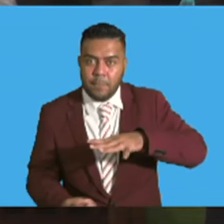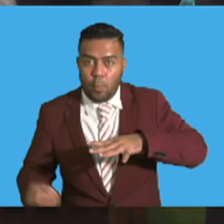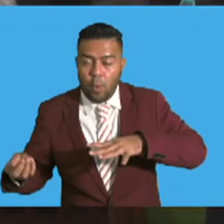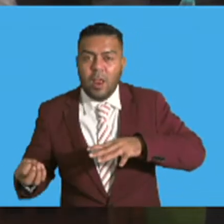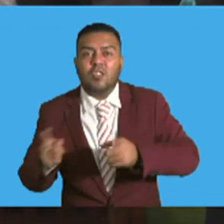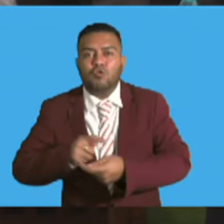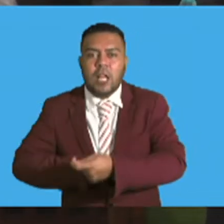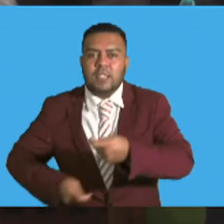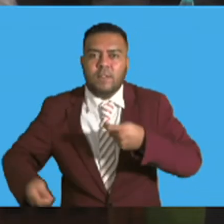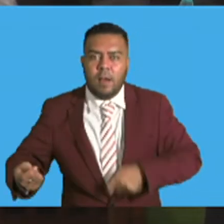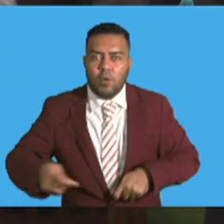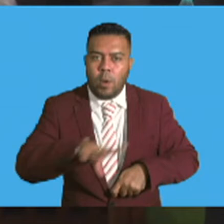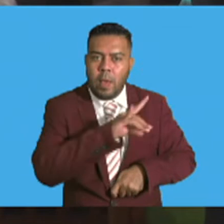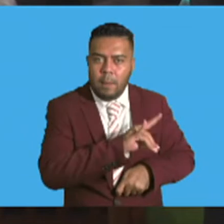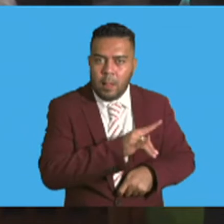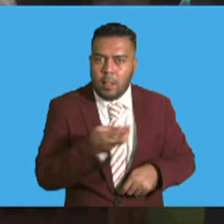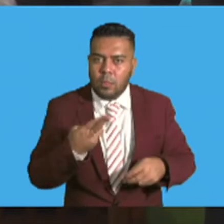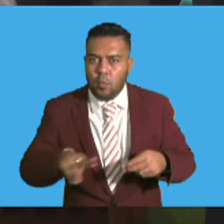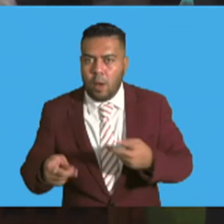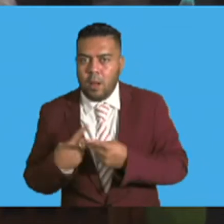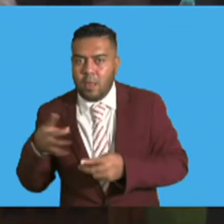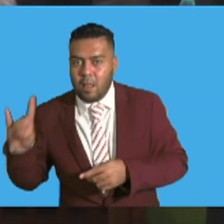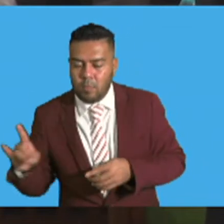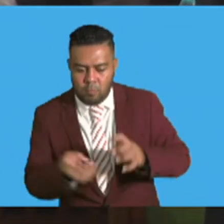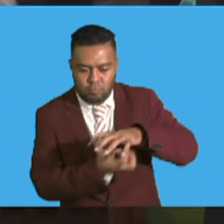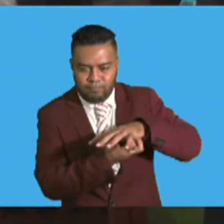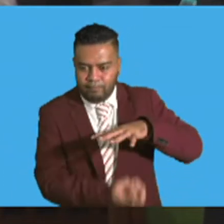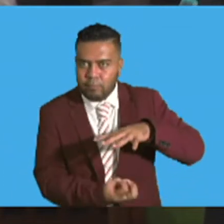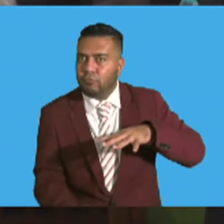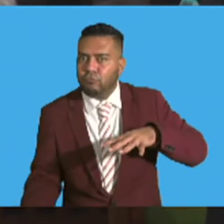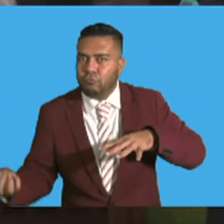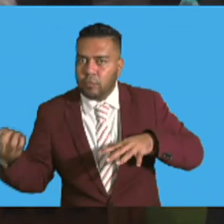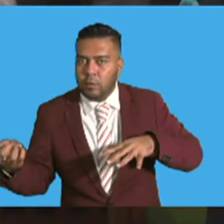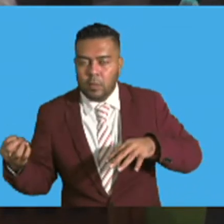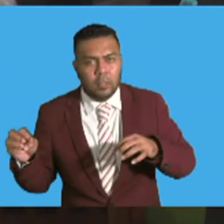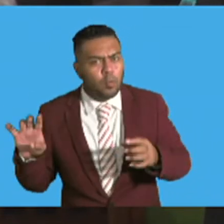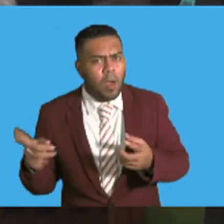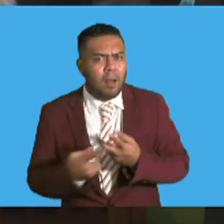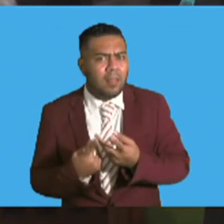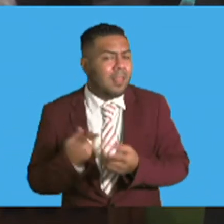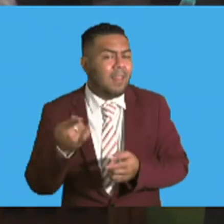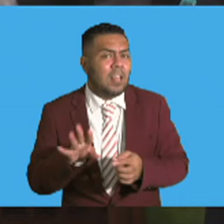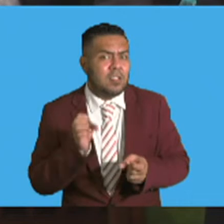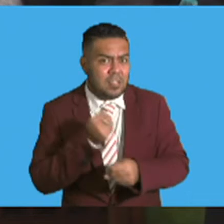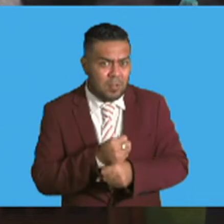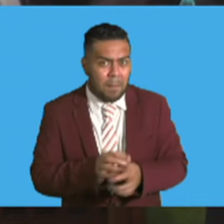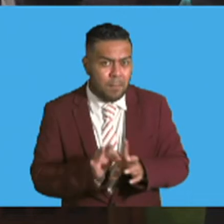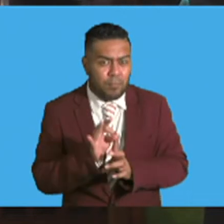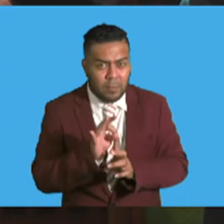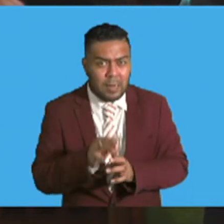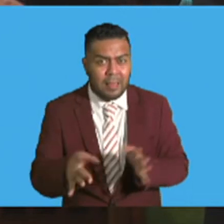been assisted by funding from Government of Australia. Speaker said this genetic improvement technology will